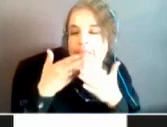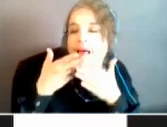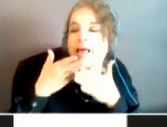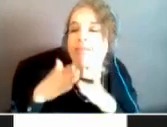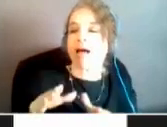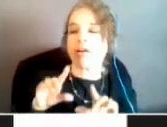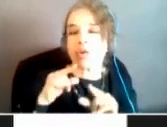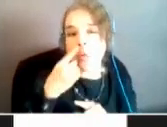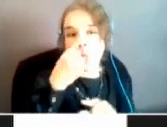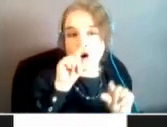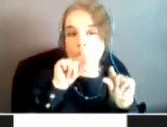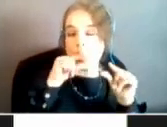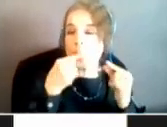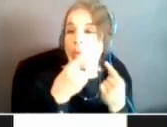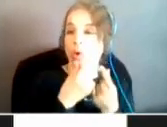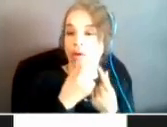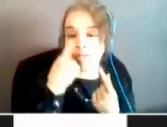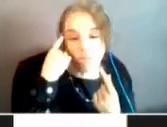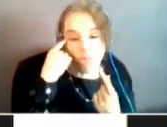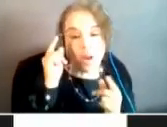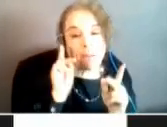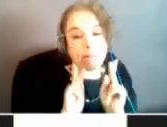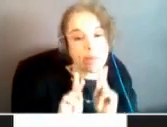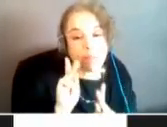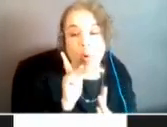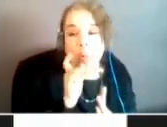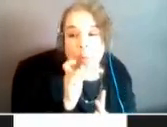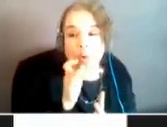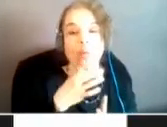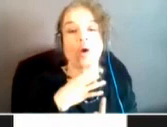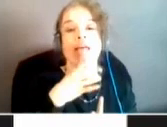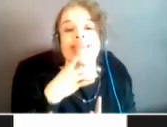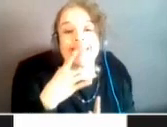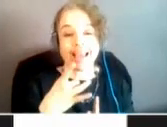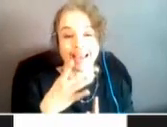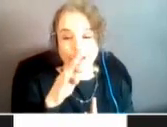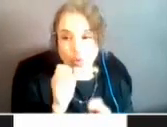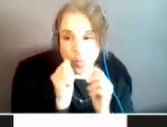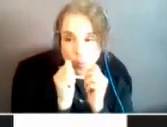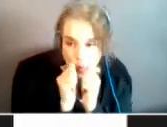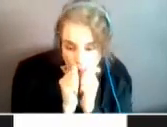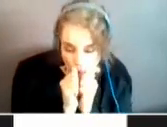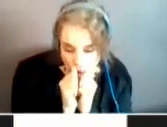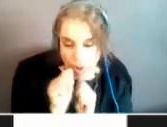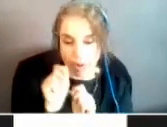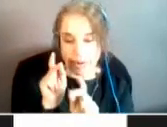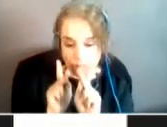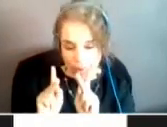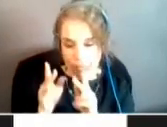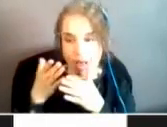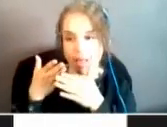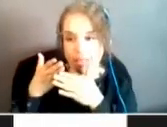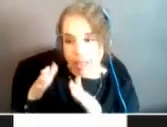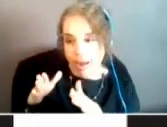groups. One group is for people who really would like to be with people that have